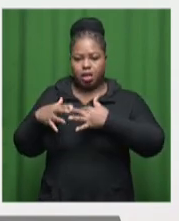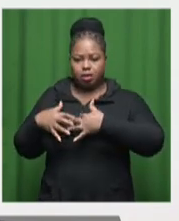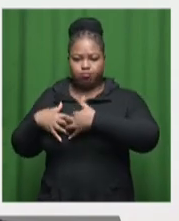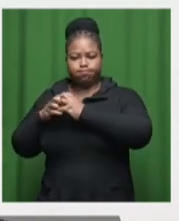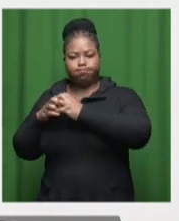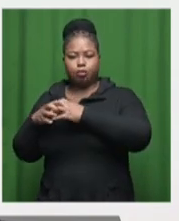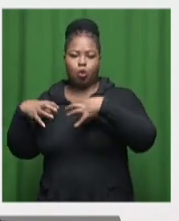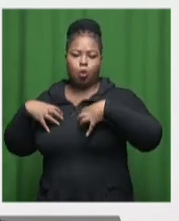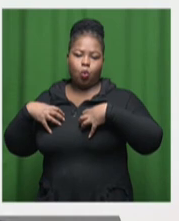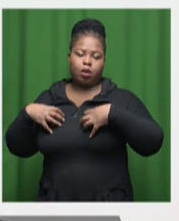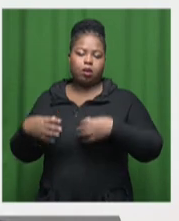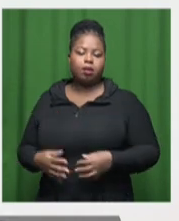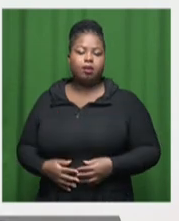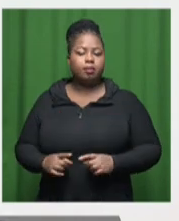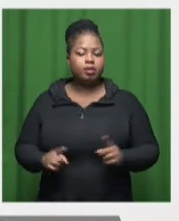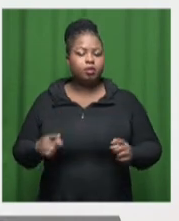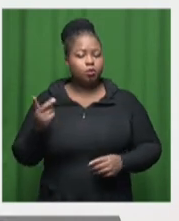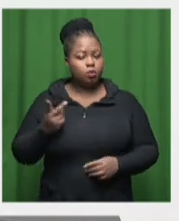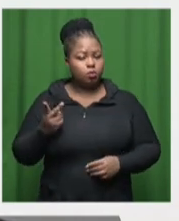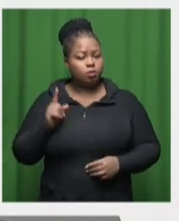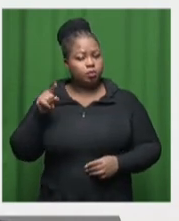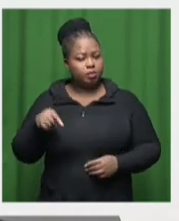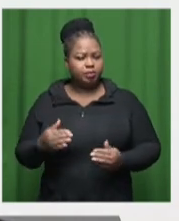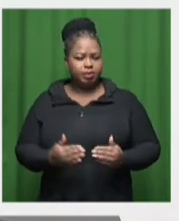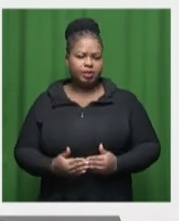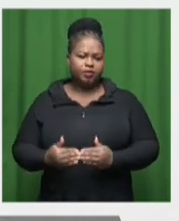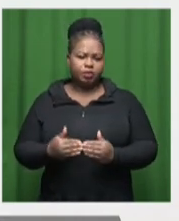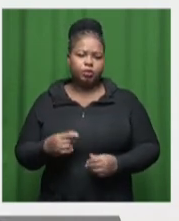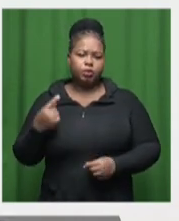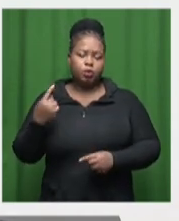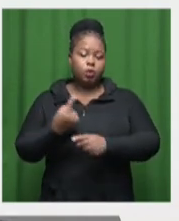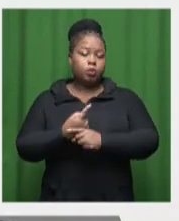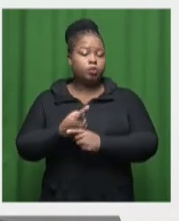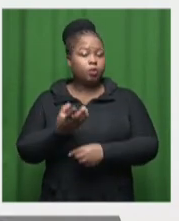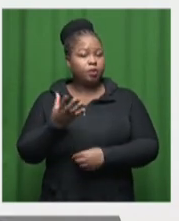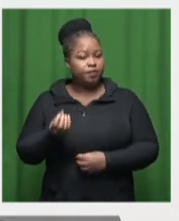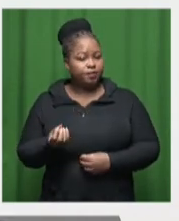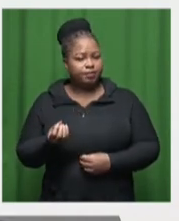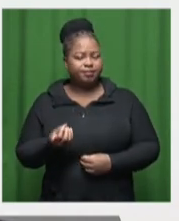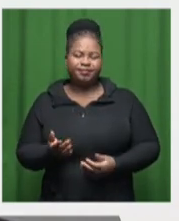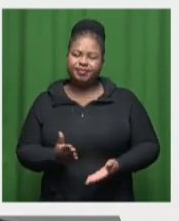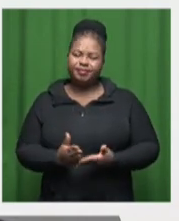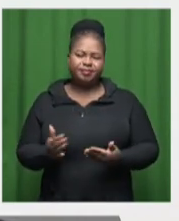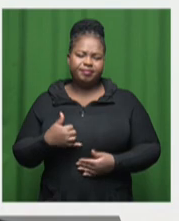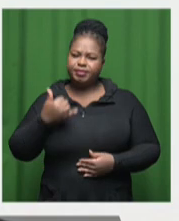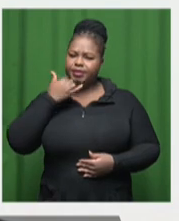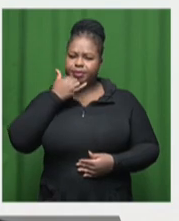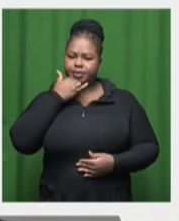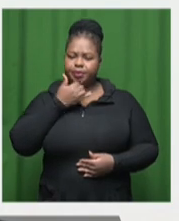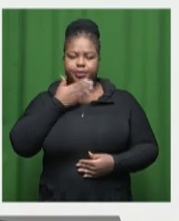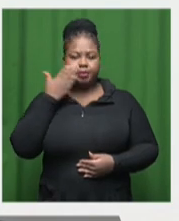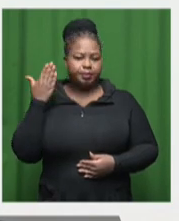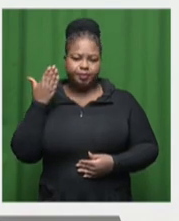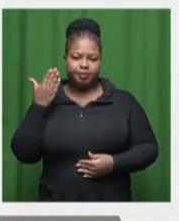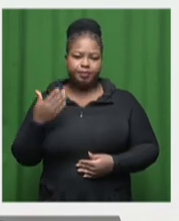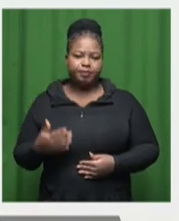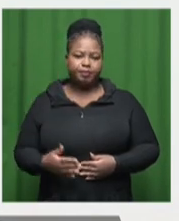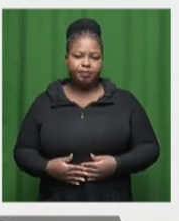creating new parties. But also, we must also be careful, Sakina. There's also the unhappiness of